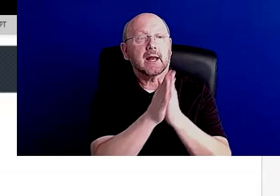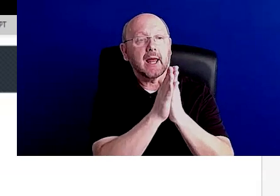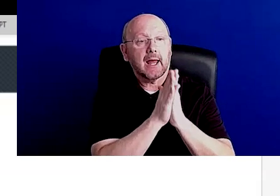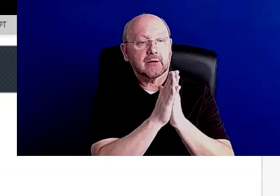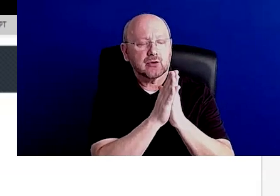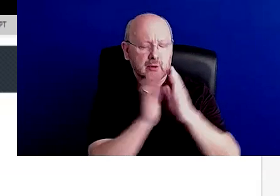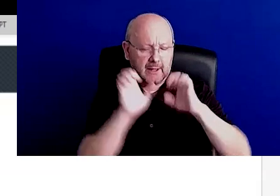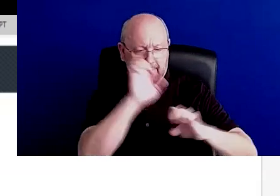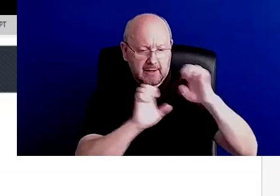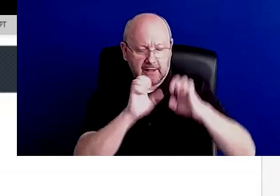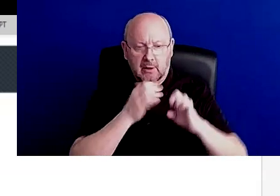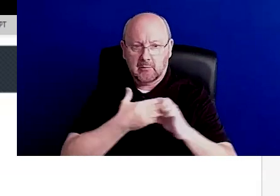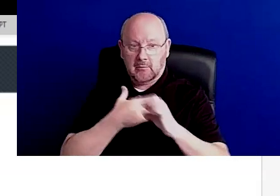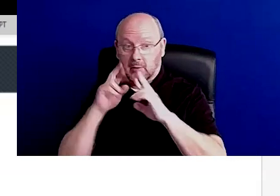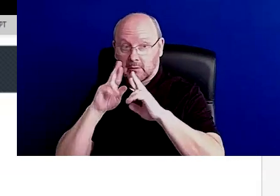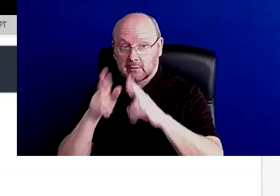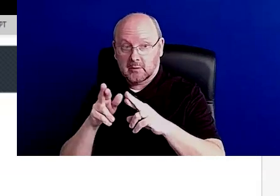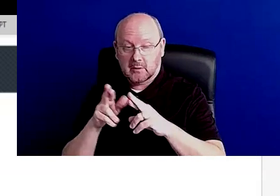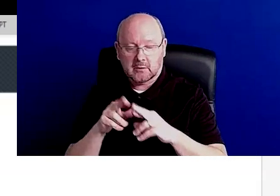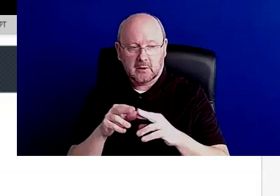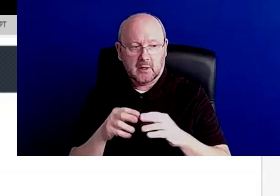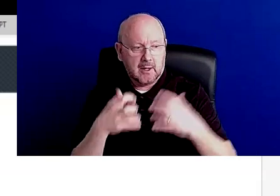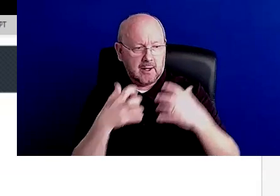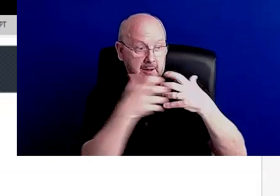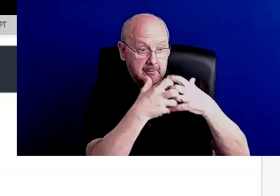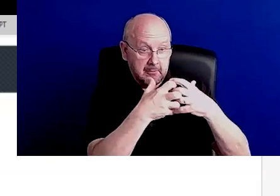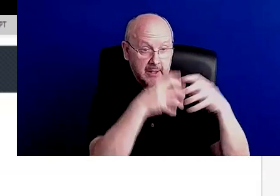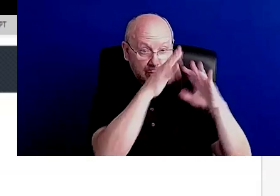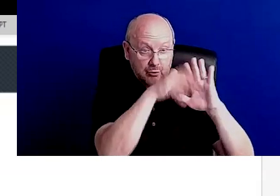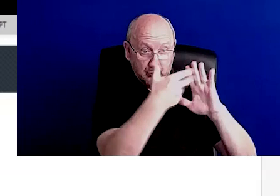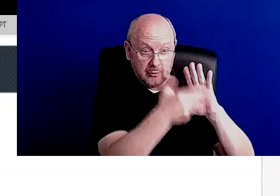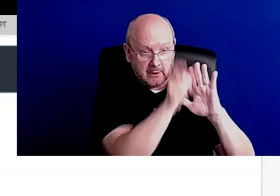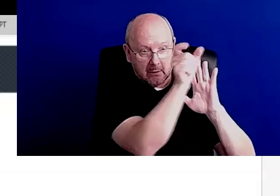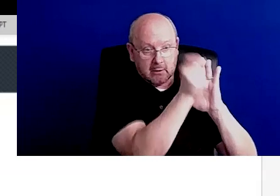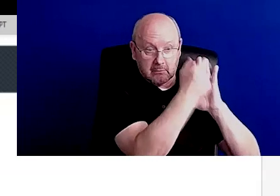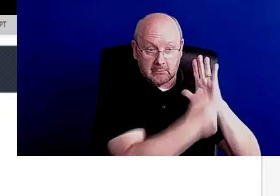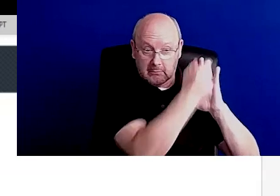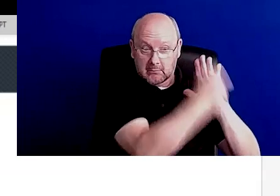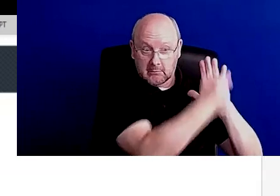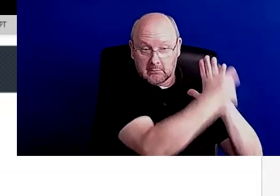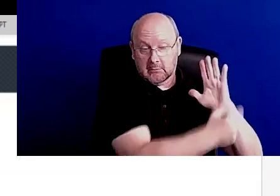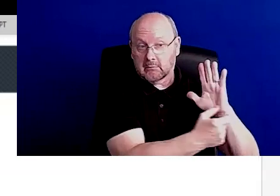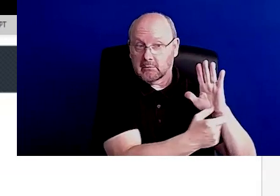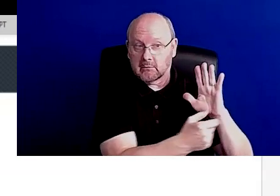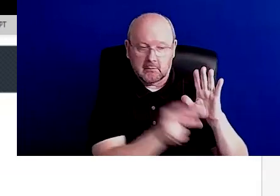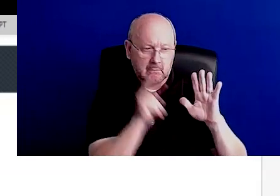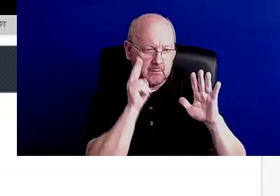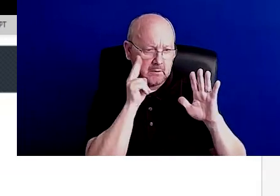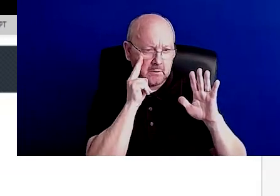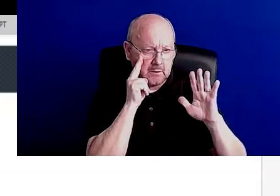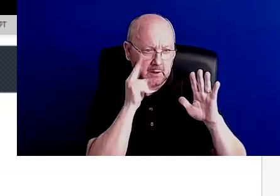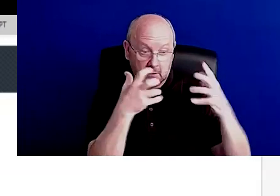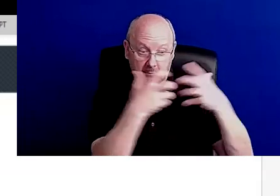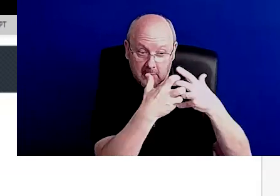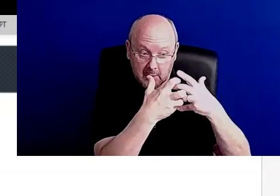evaluate the example against the rubric. So it will take that rubric that it's created and take either my example